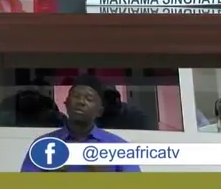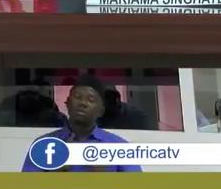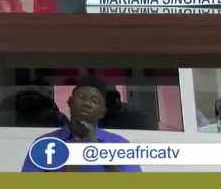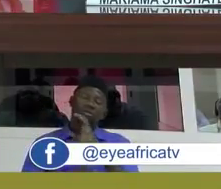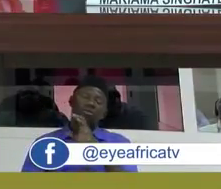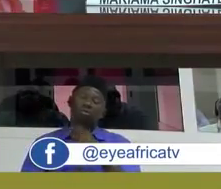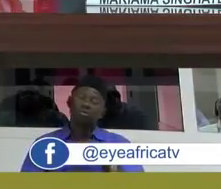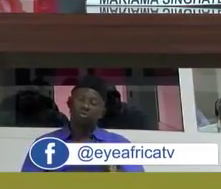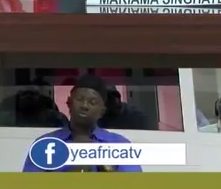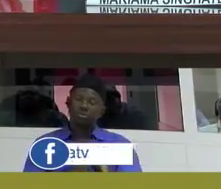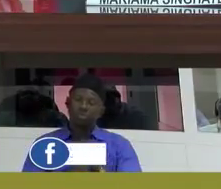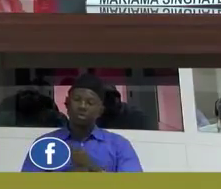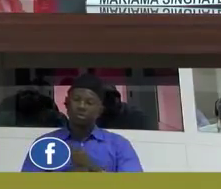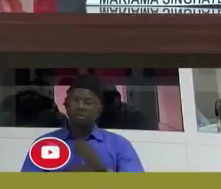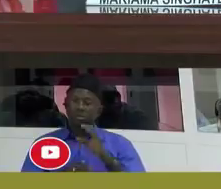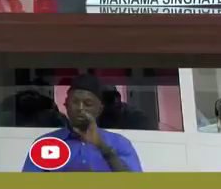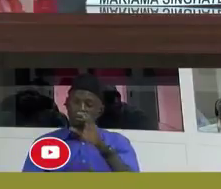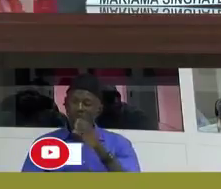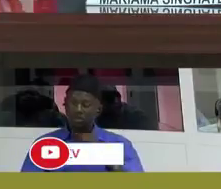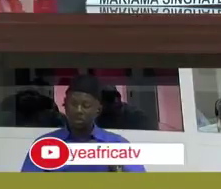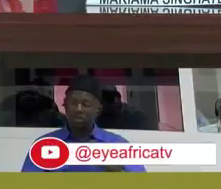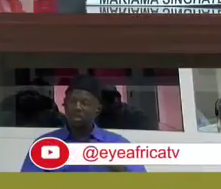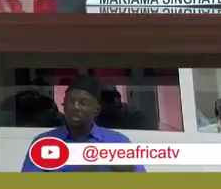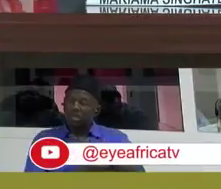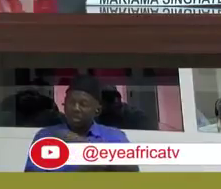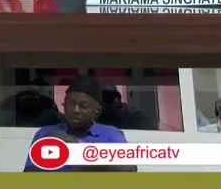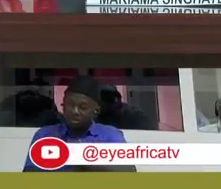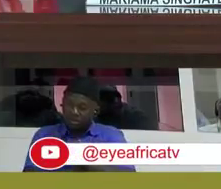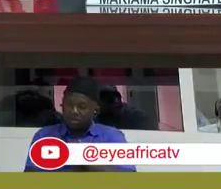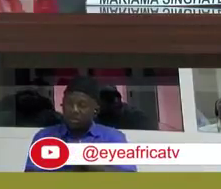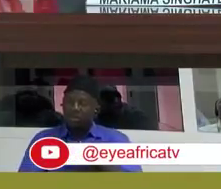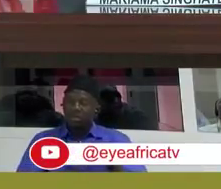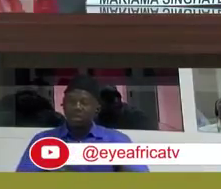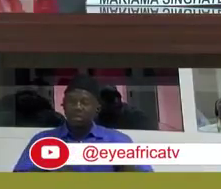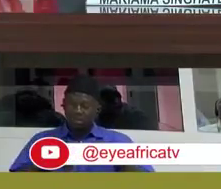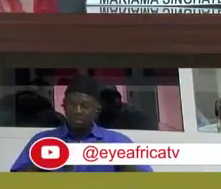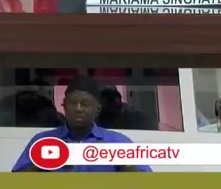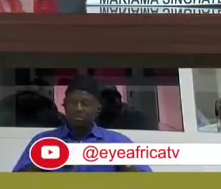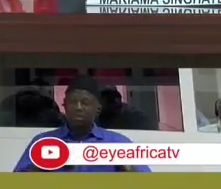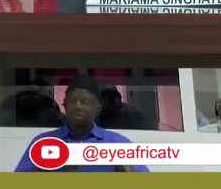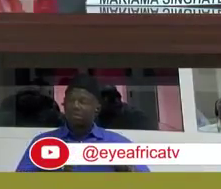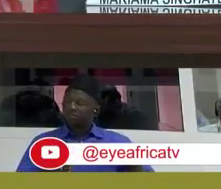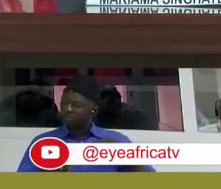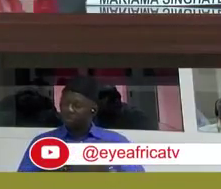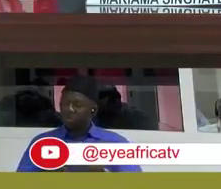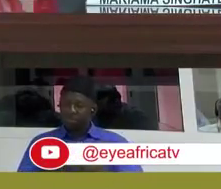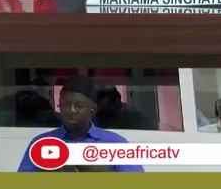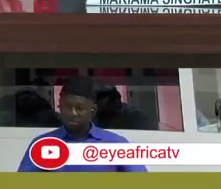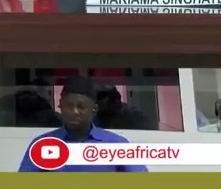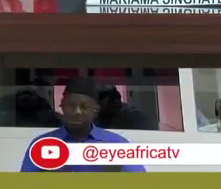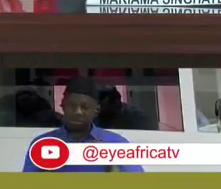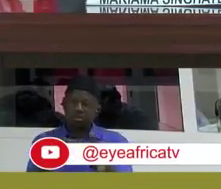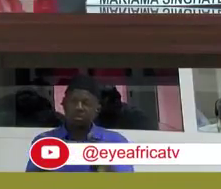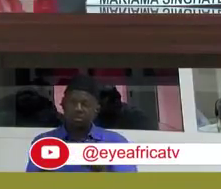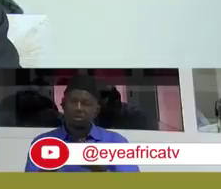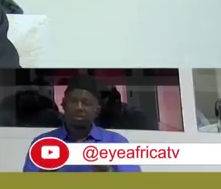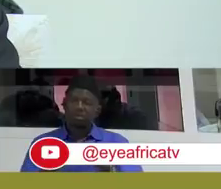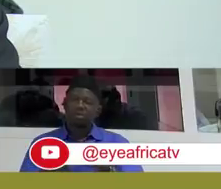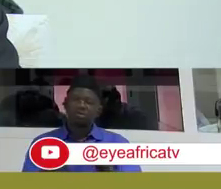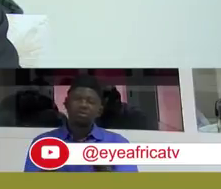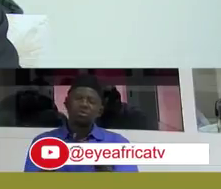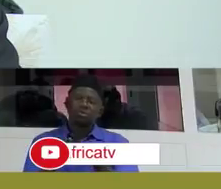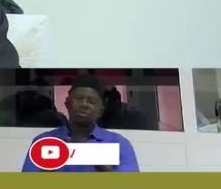a country that embraced and espoused and represents and enforced and implements a particular